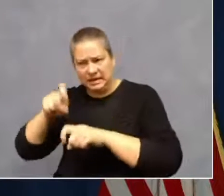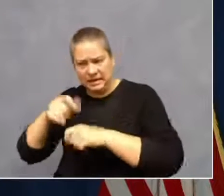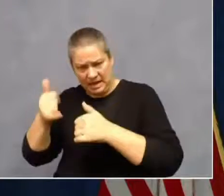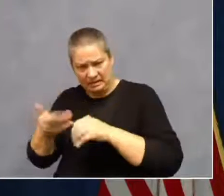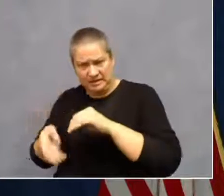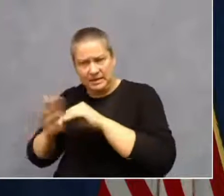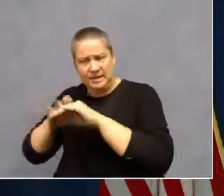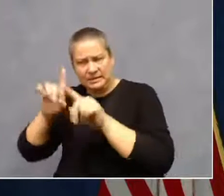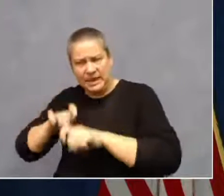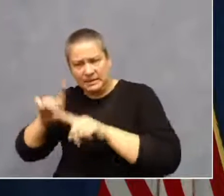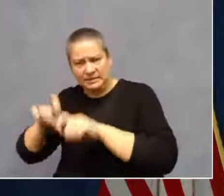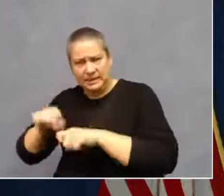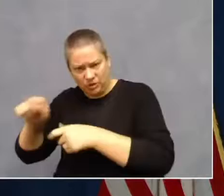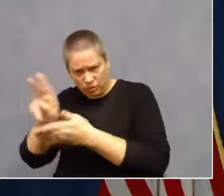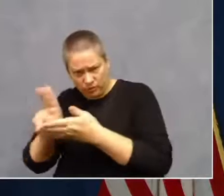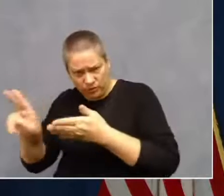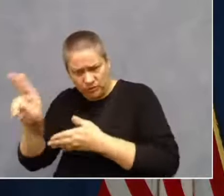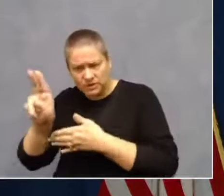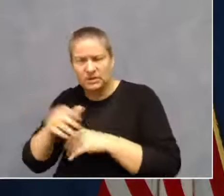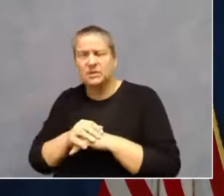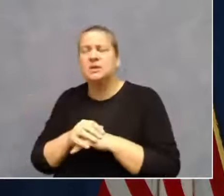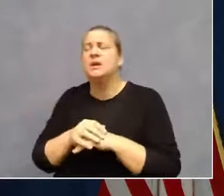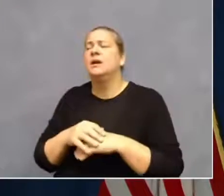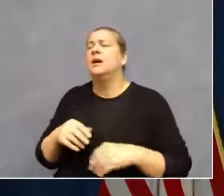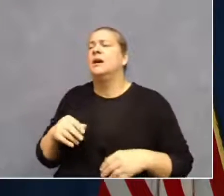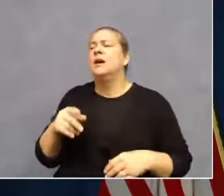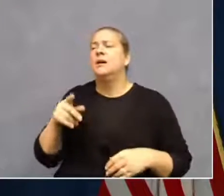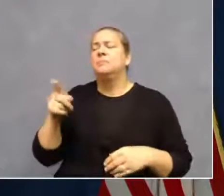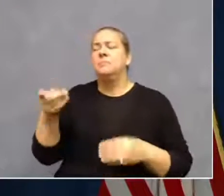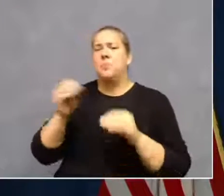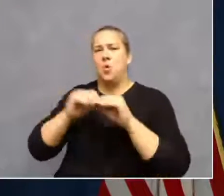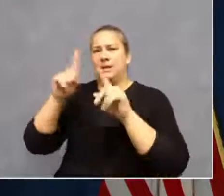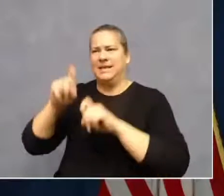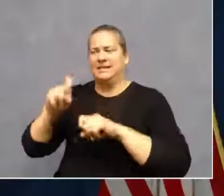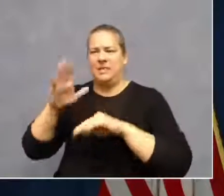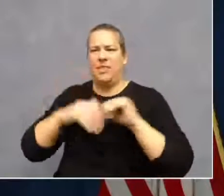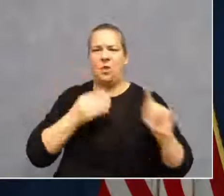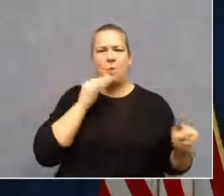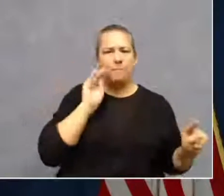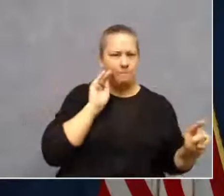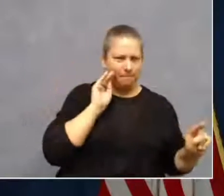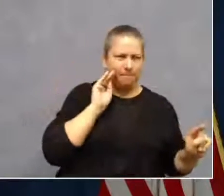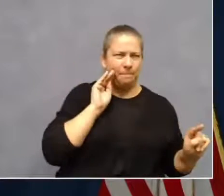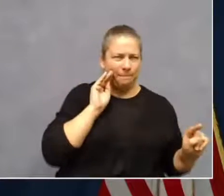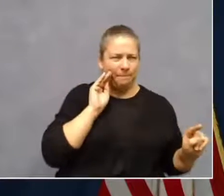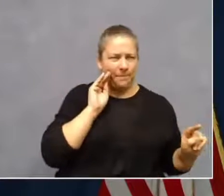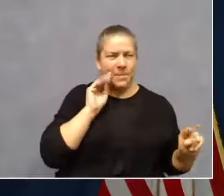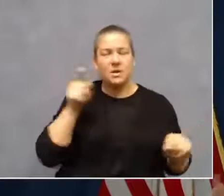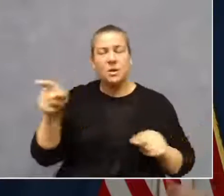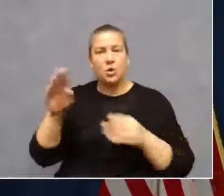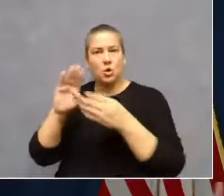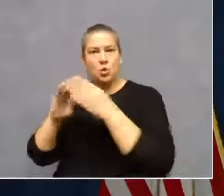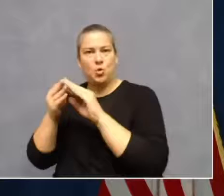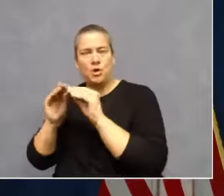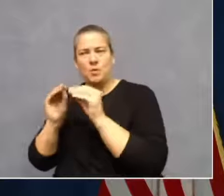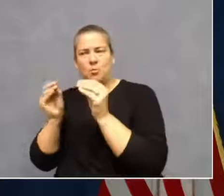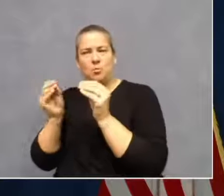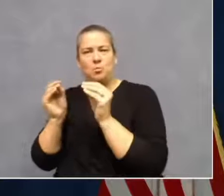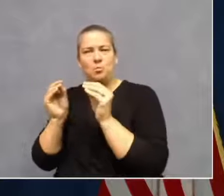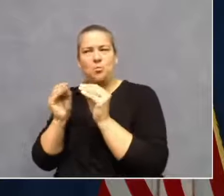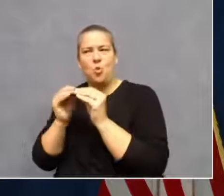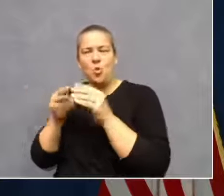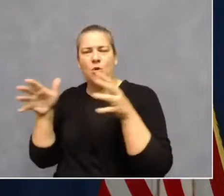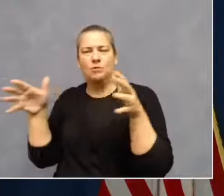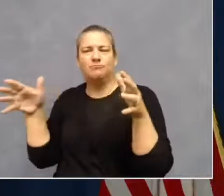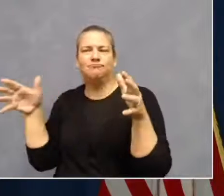universities than when they are at home. You've got the community, which is a little tighter. It's not in a bubble. It's still